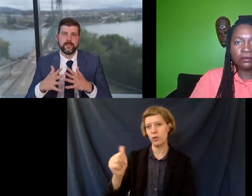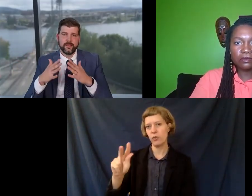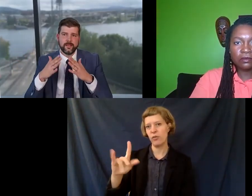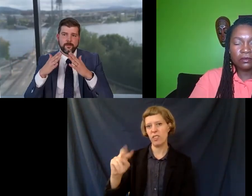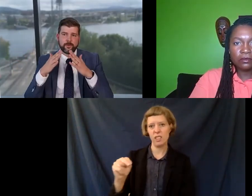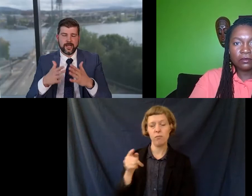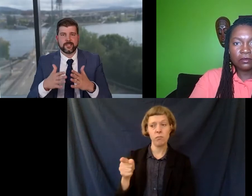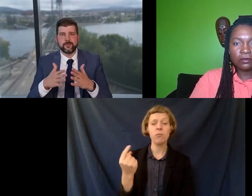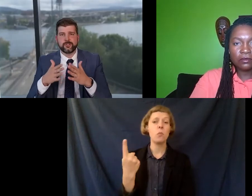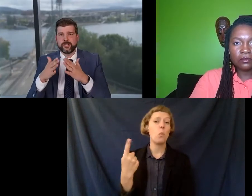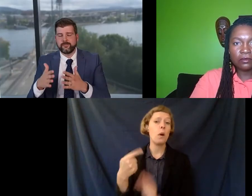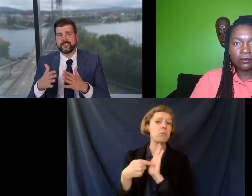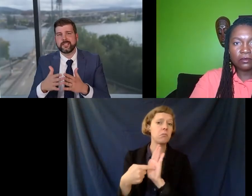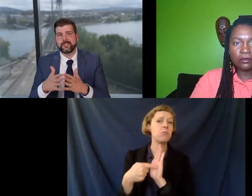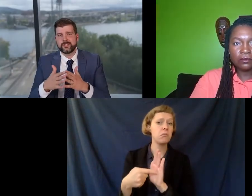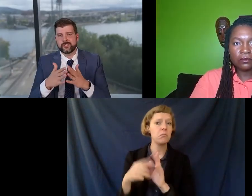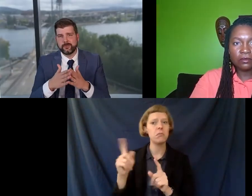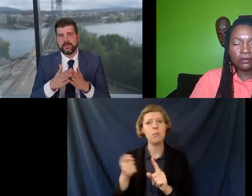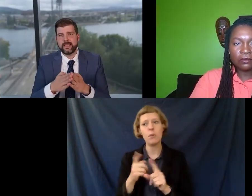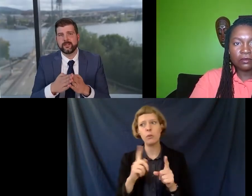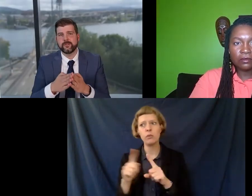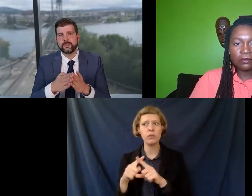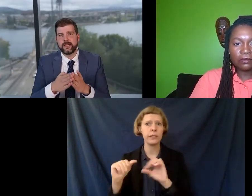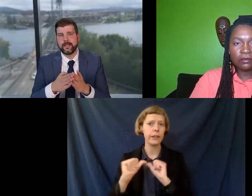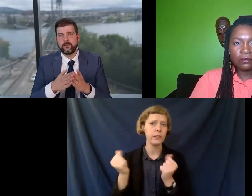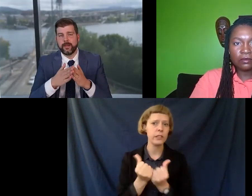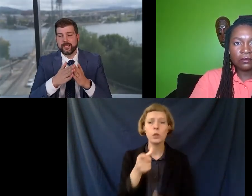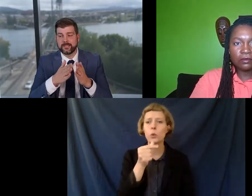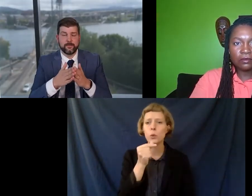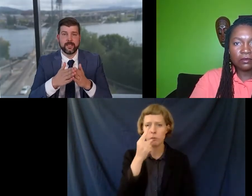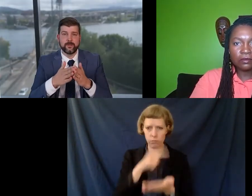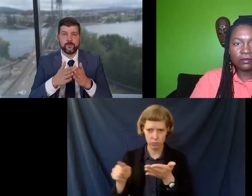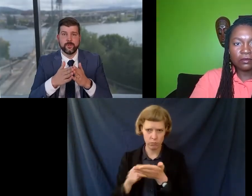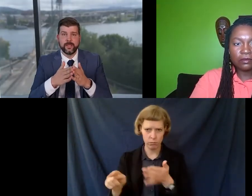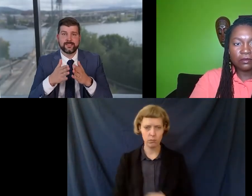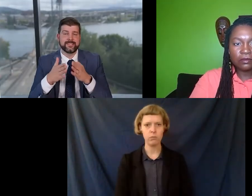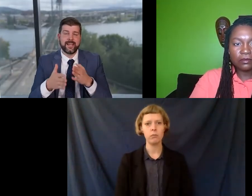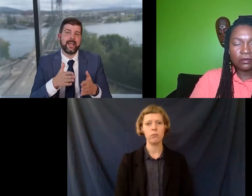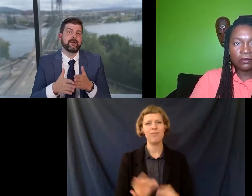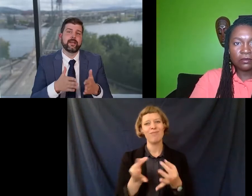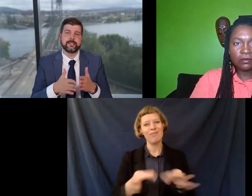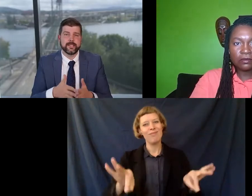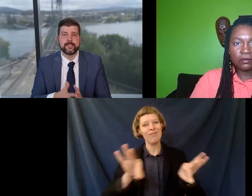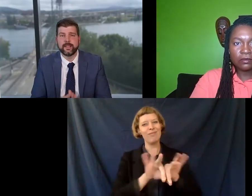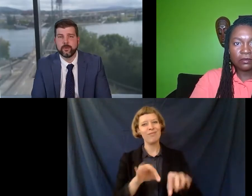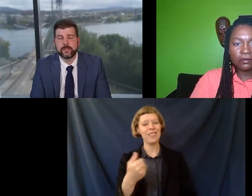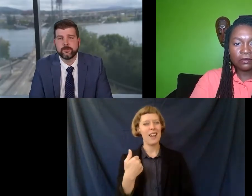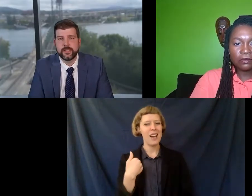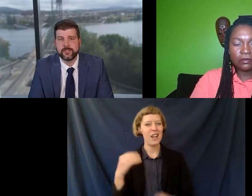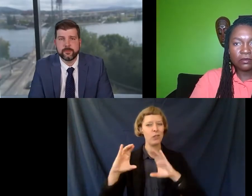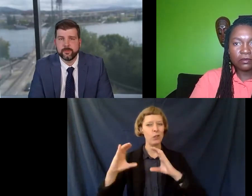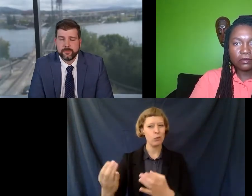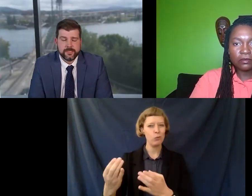important that prosecution and investigations should be handled by somebody who does not have that day-to-day